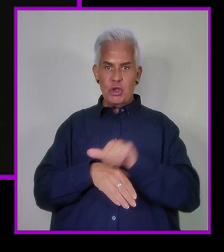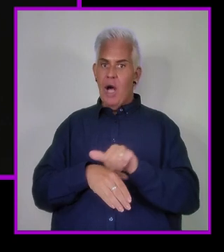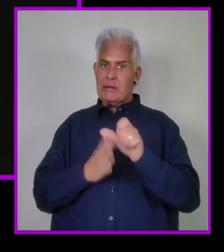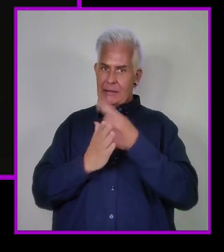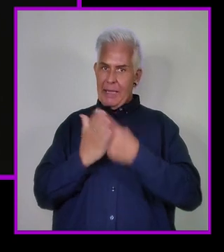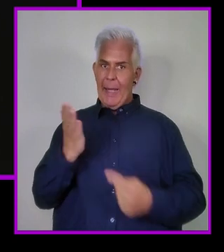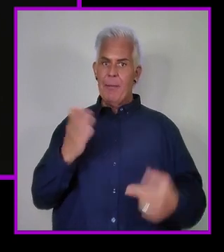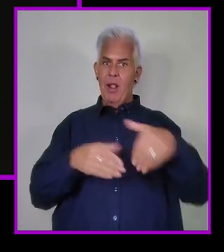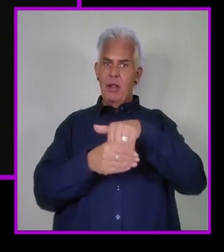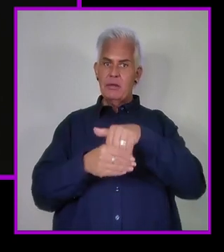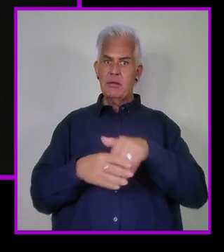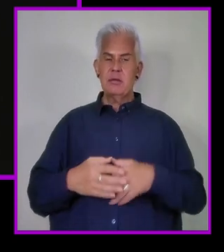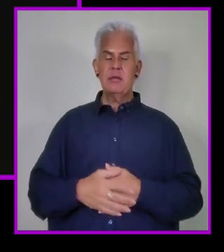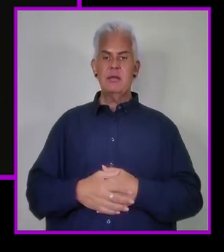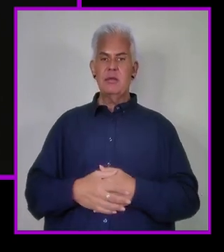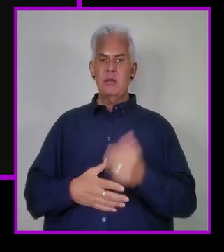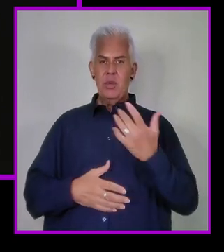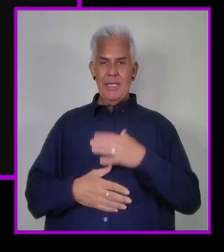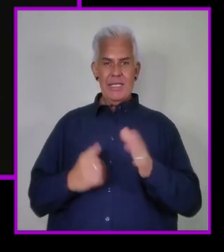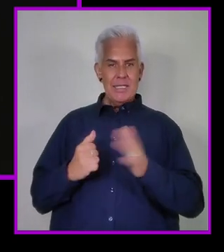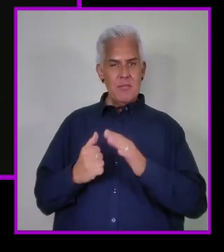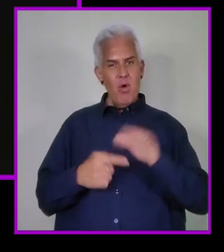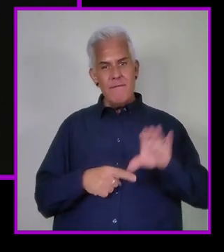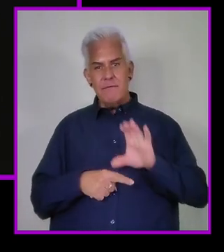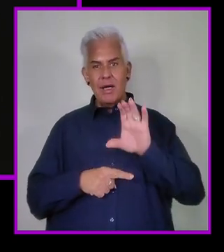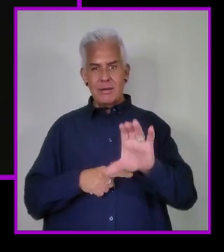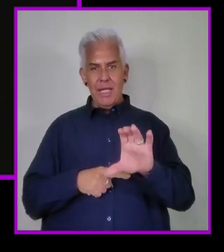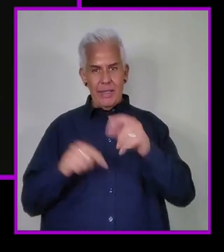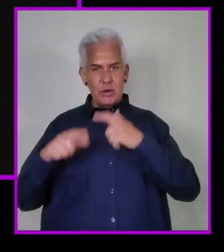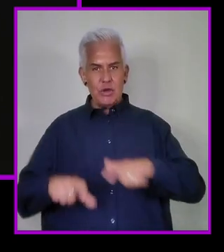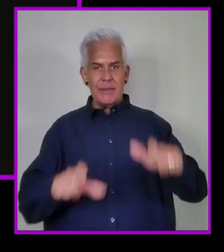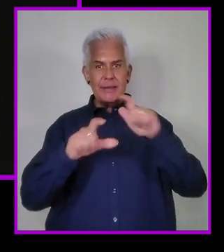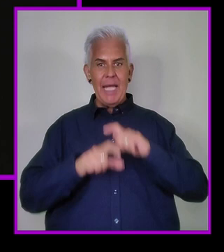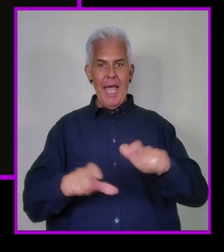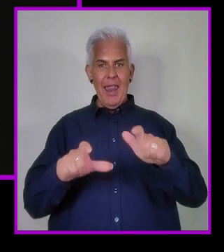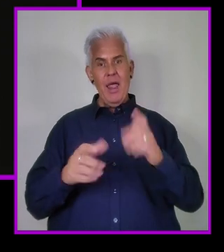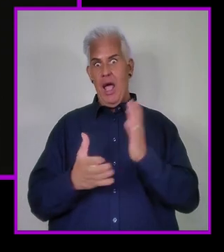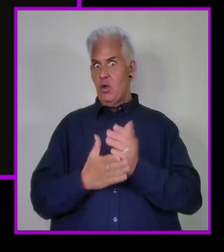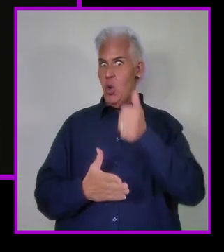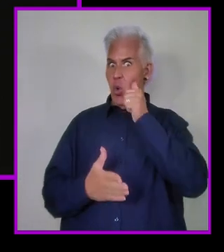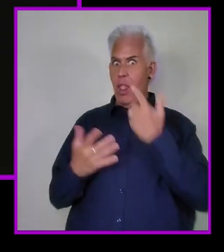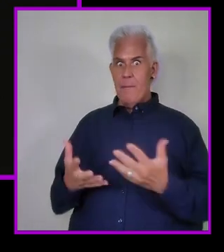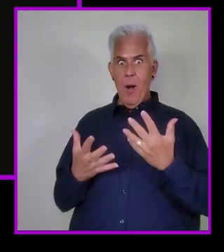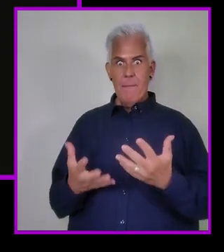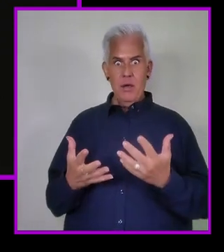on it. Yeah. I think we need more sustained funding, which I know everyone, especially at the moment, is like, there's